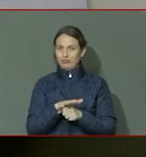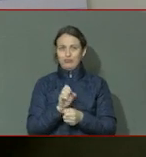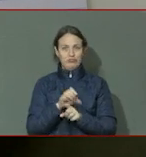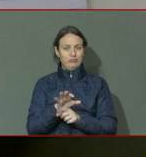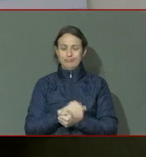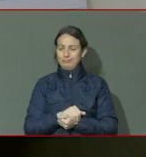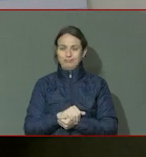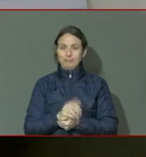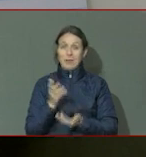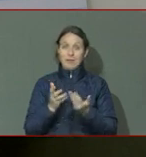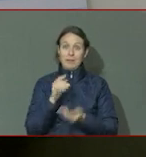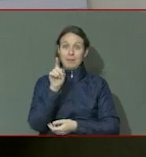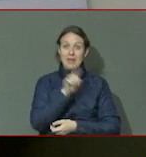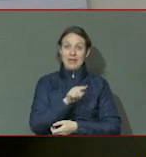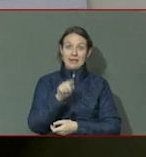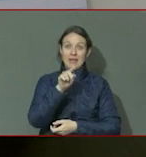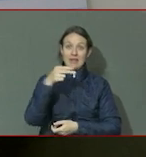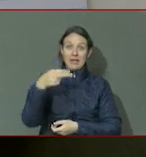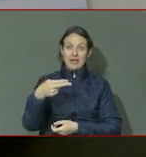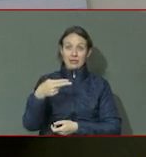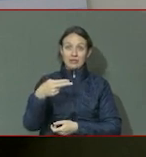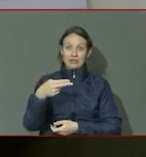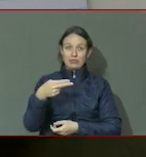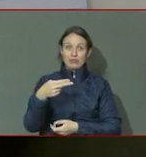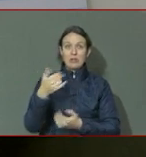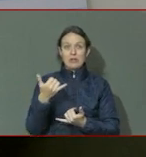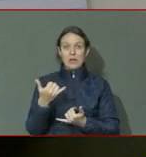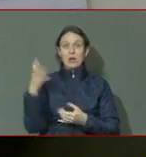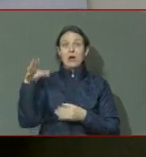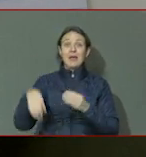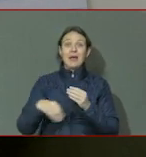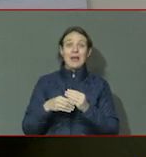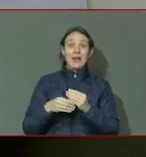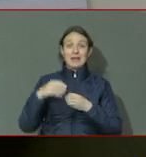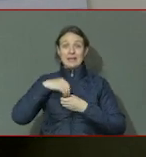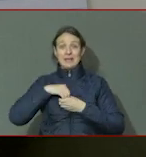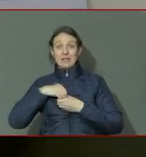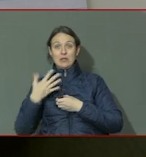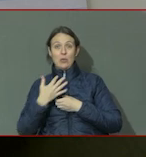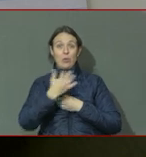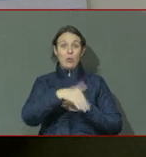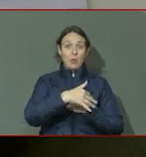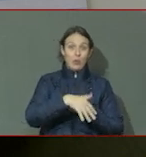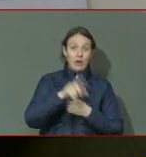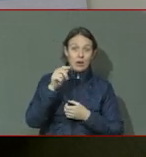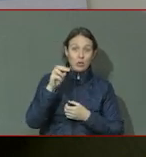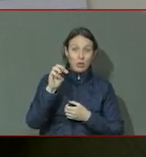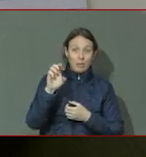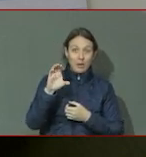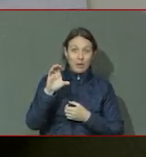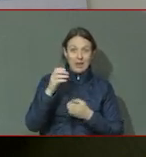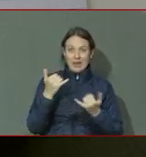a delta H, I'm also going to write endo-exothermic, but there's no delta H in this case. So